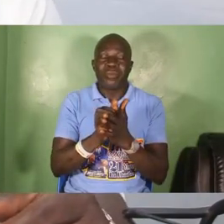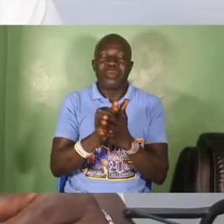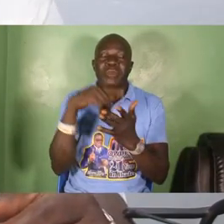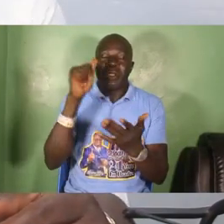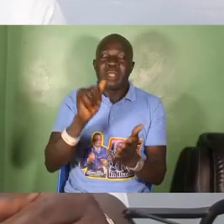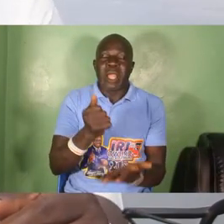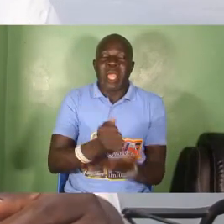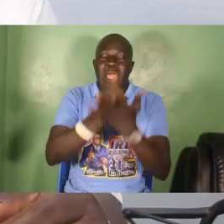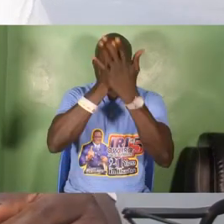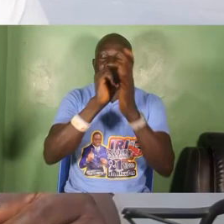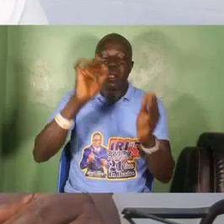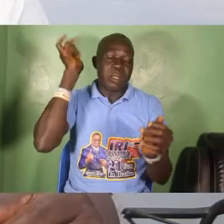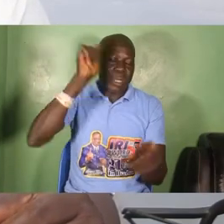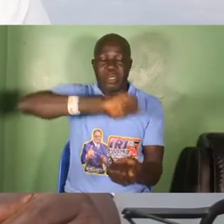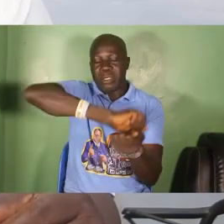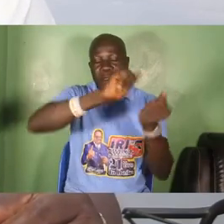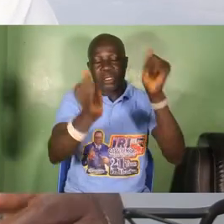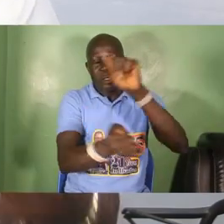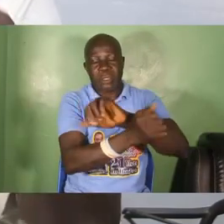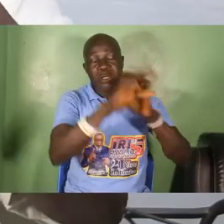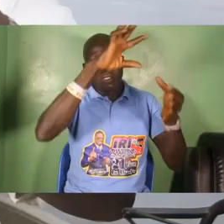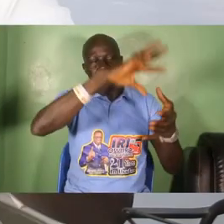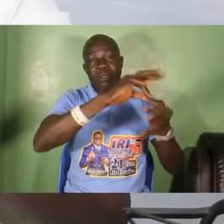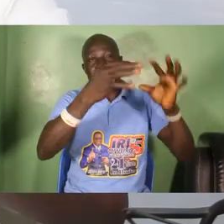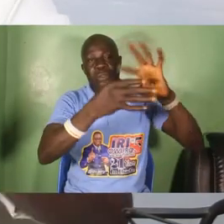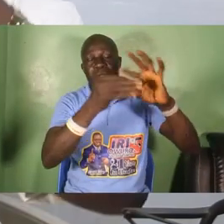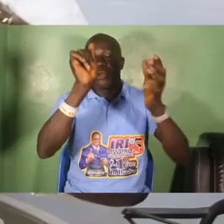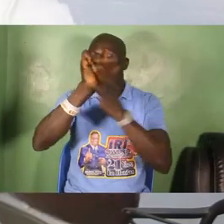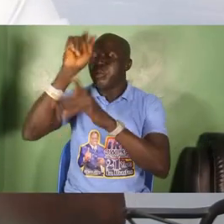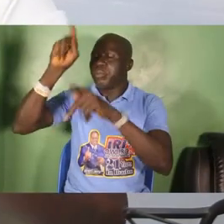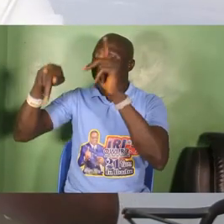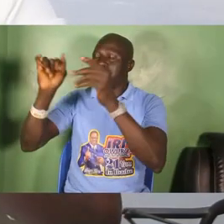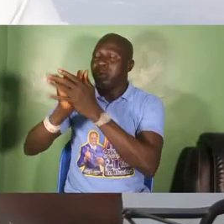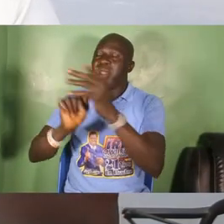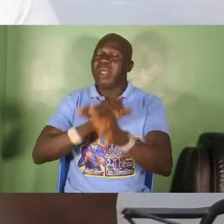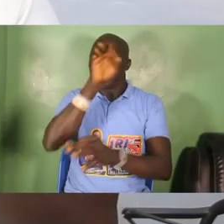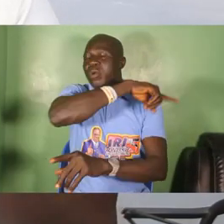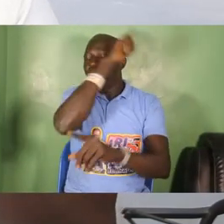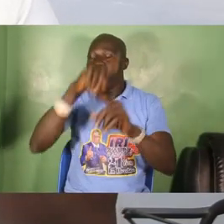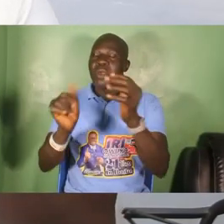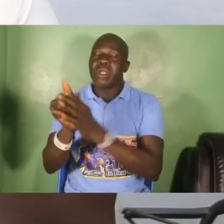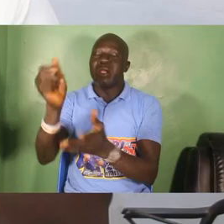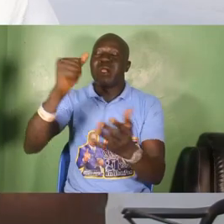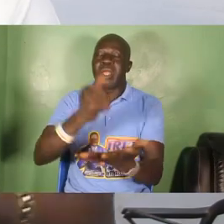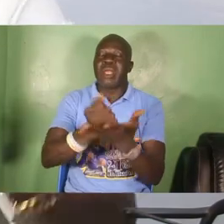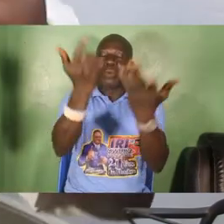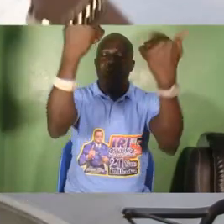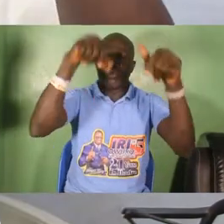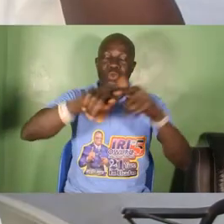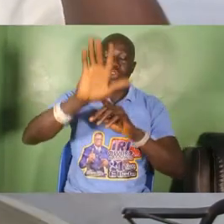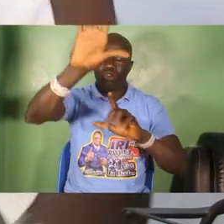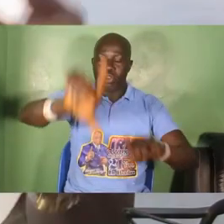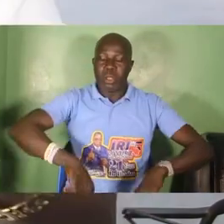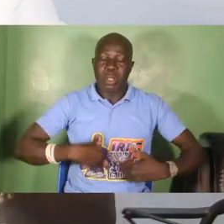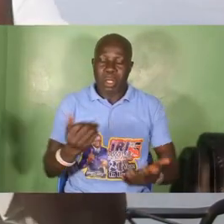change story eniyan. Help ma yi yo itoyan pada. Iranlowo to ba de saye eniyan. Once help comes to your life. O ma je